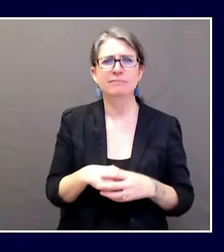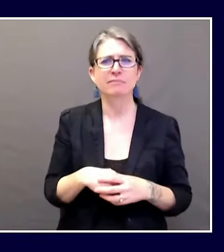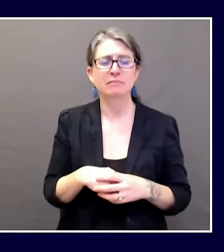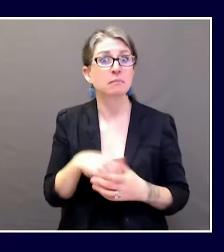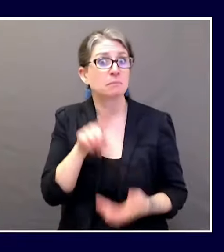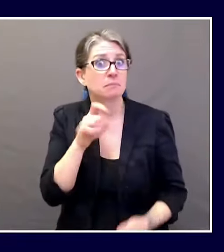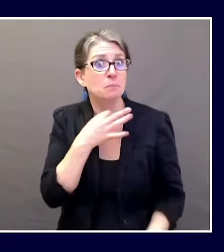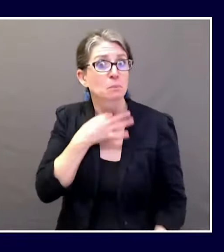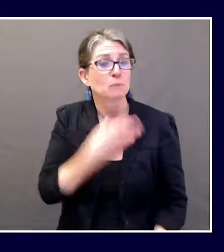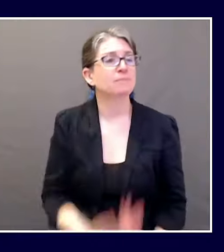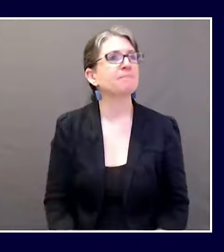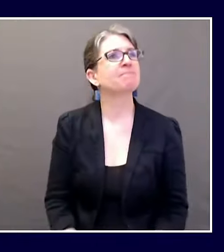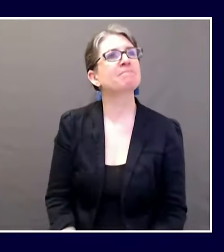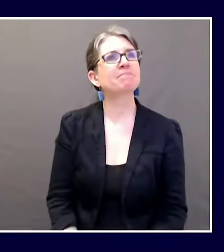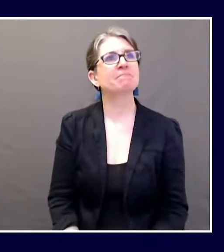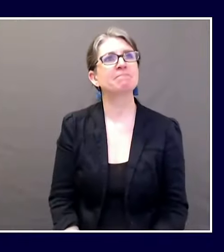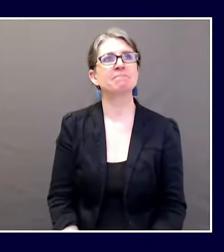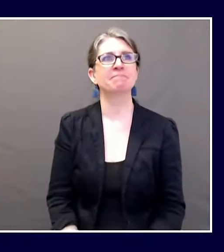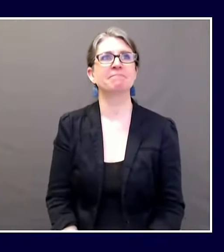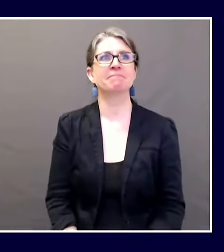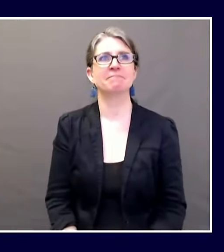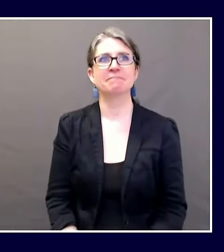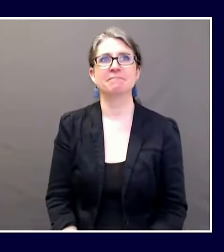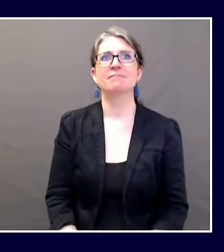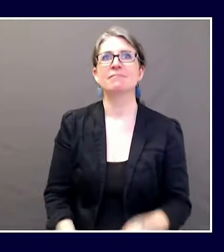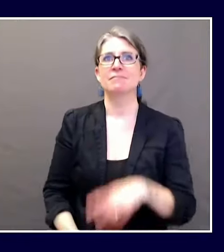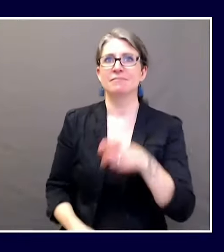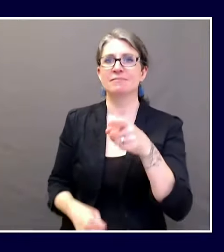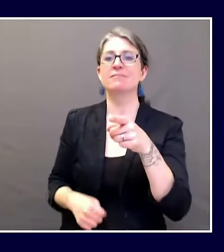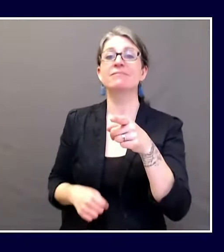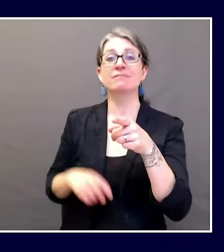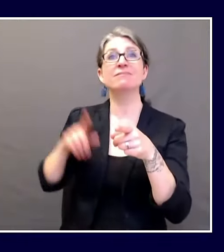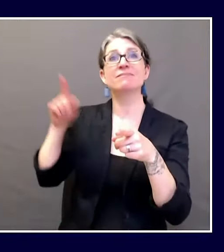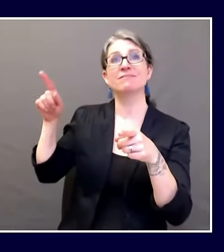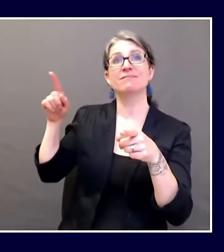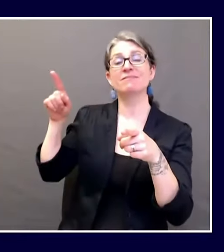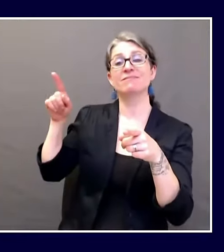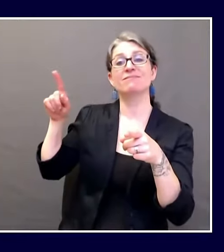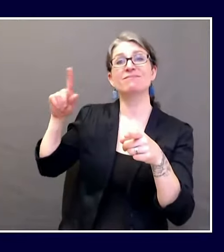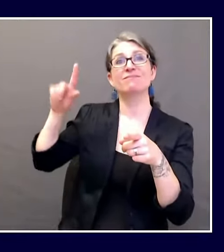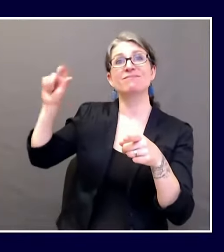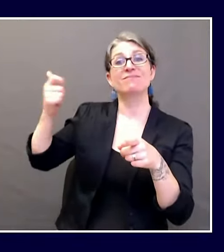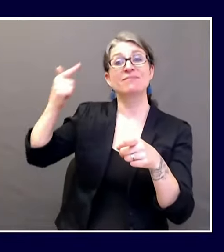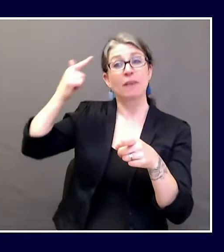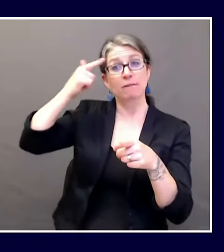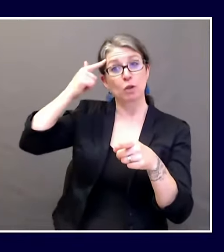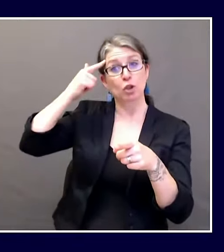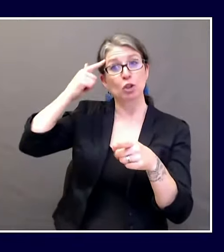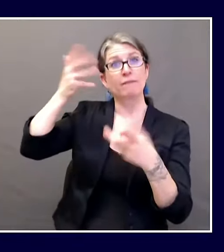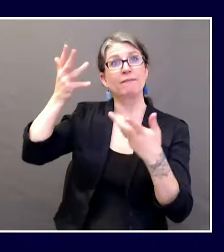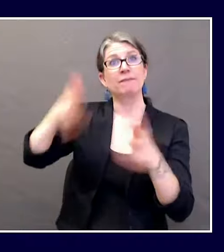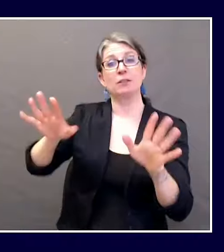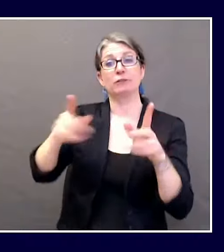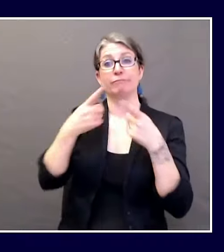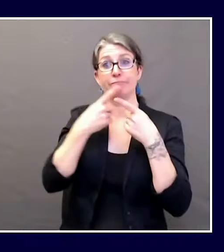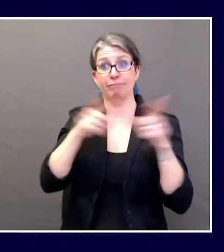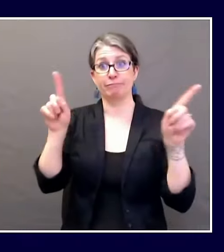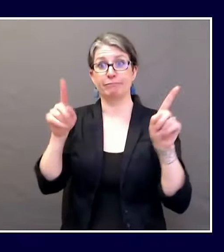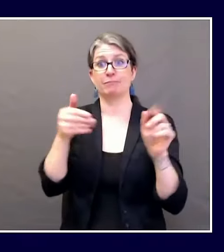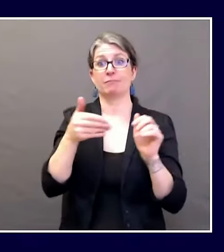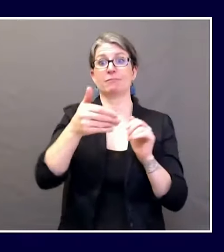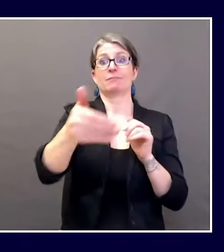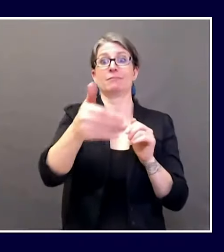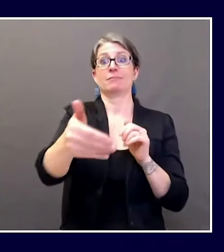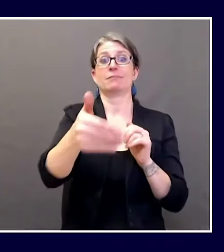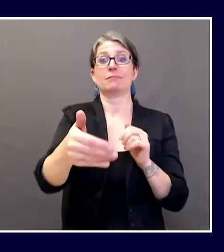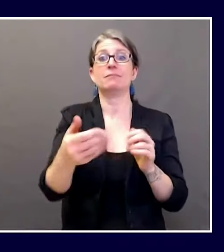note whereby, and we've also discussed this, whereby if we here at Maine CDC